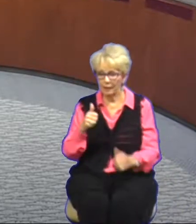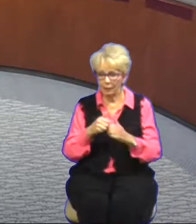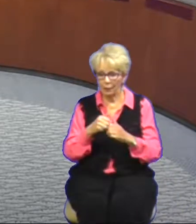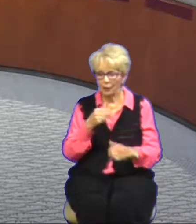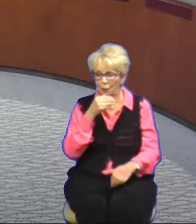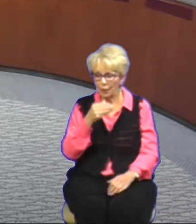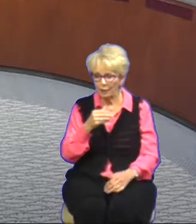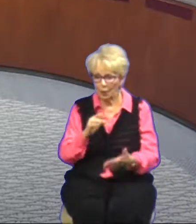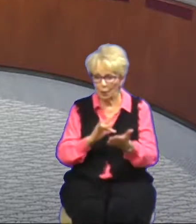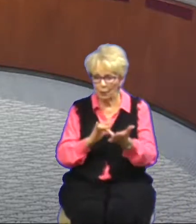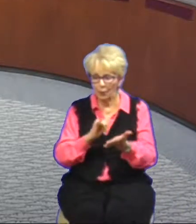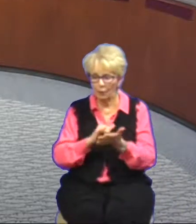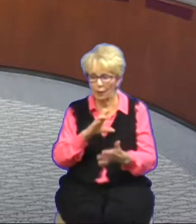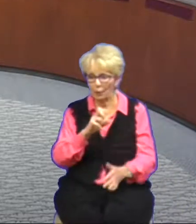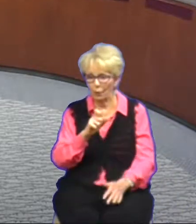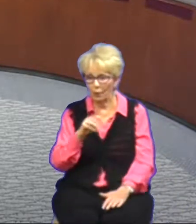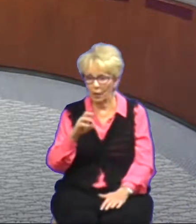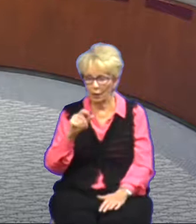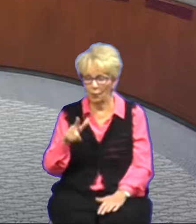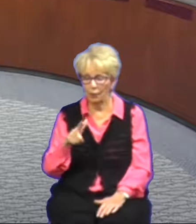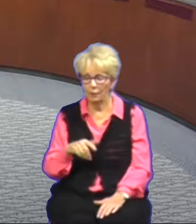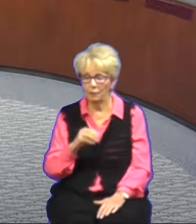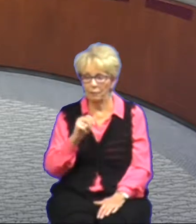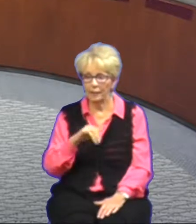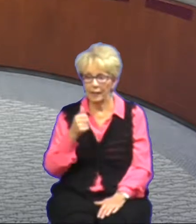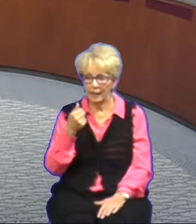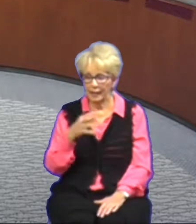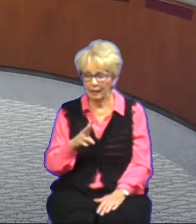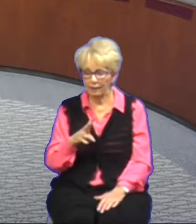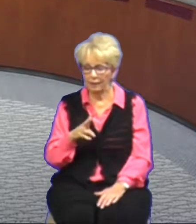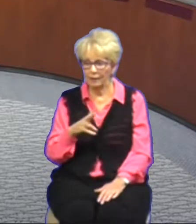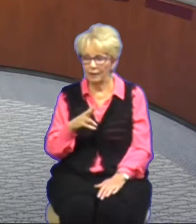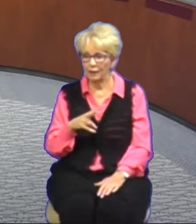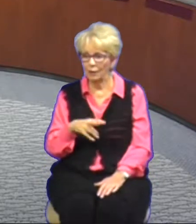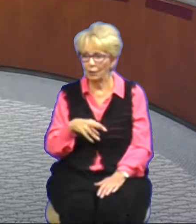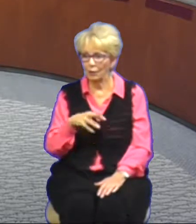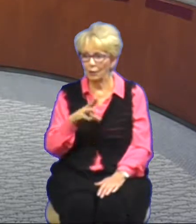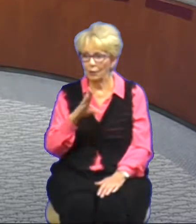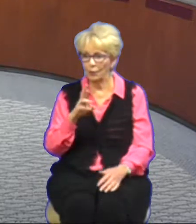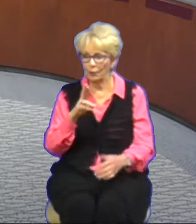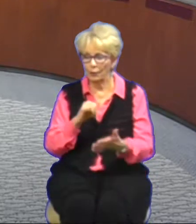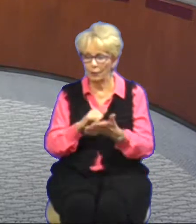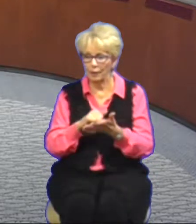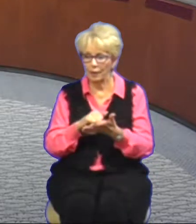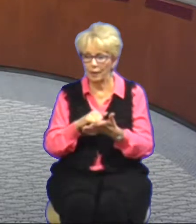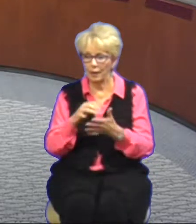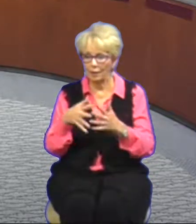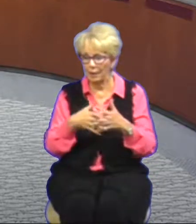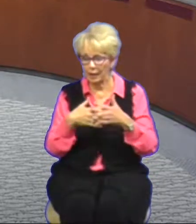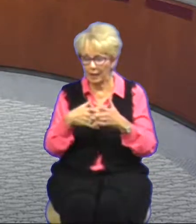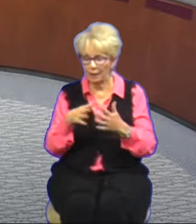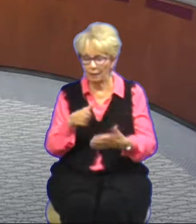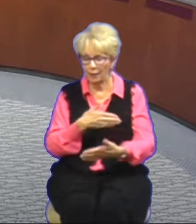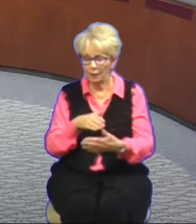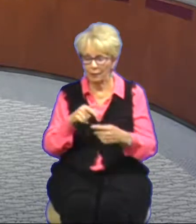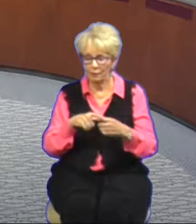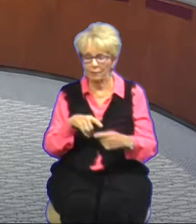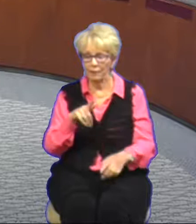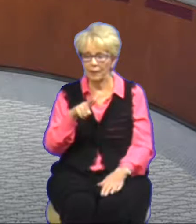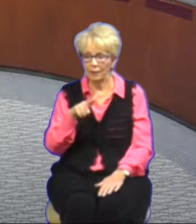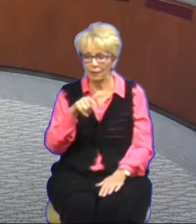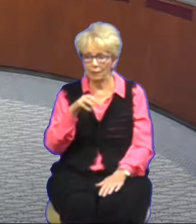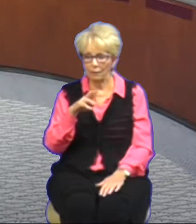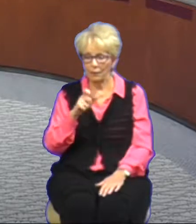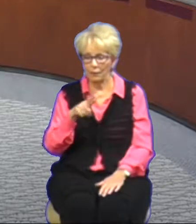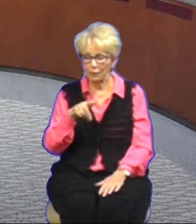Grandma's Medicine, which is rock and roll. May 17th is called Rooted, which is Americana music. May 24th is Gotcha